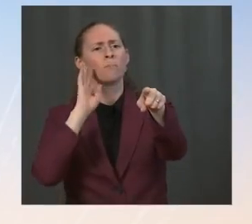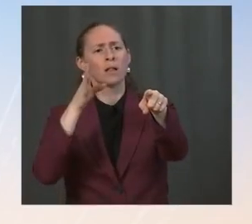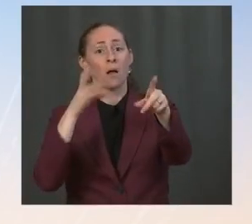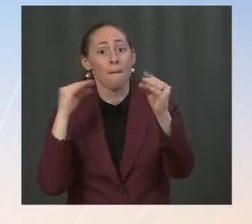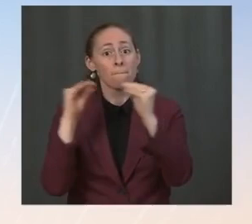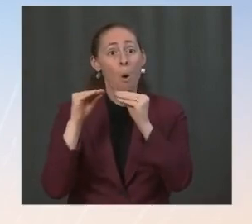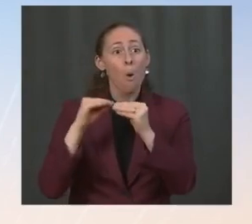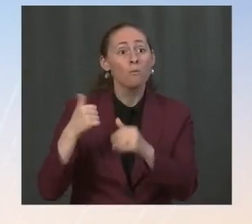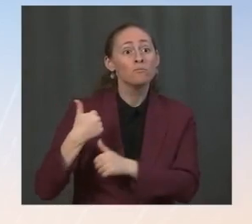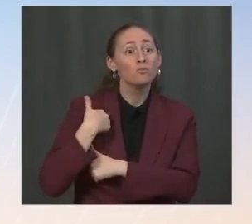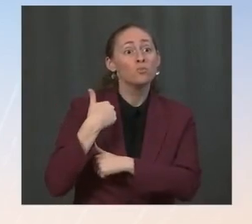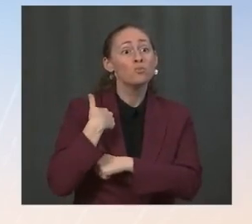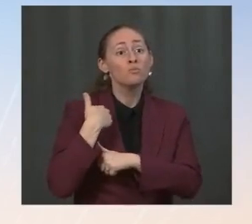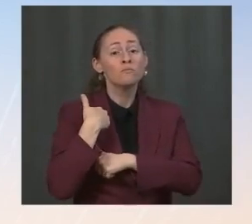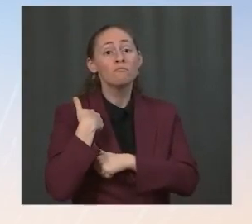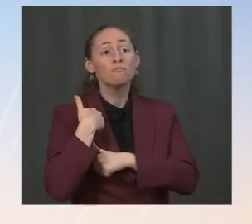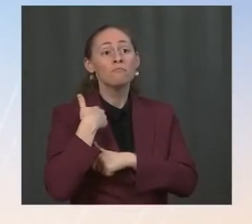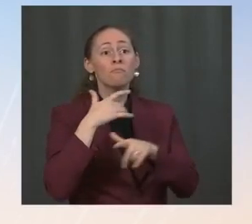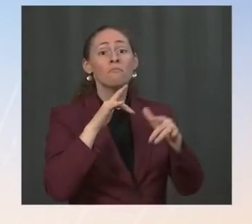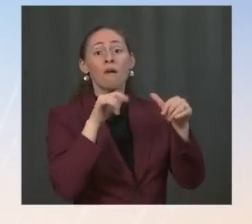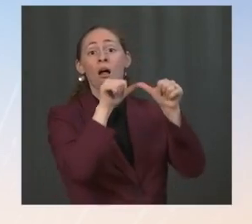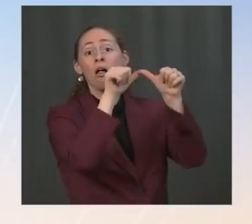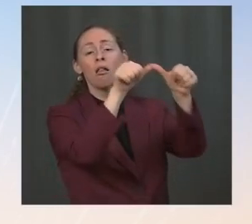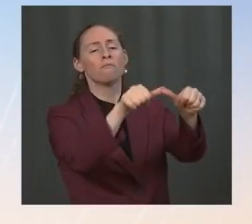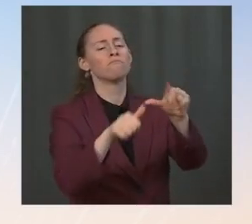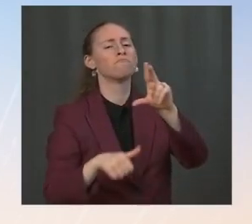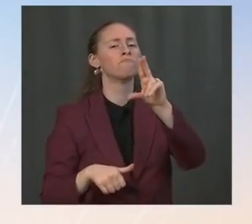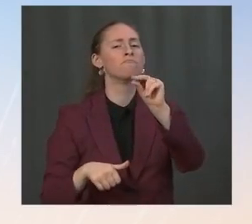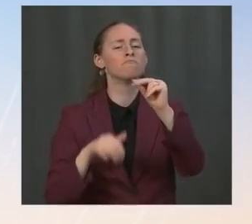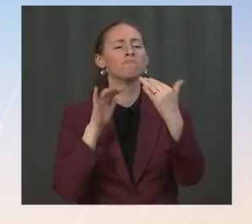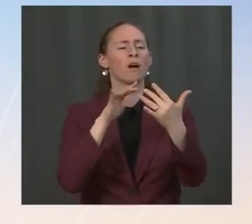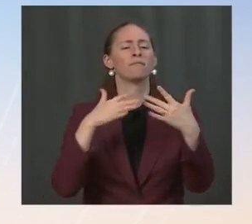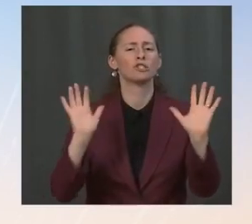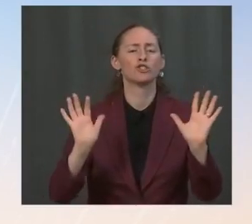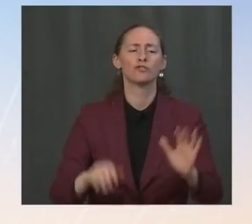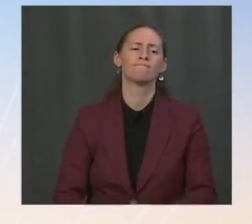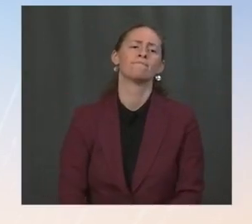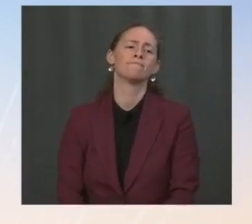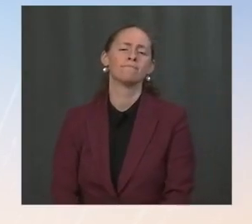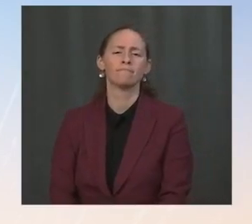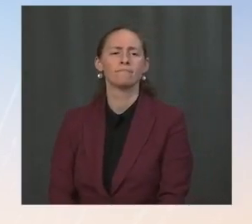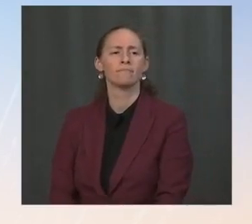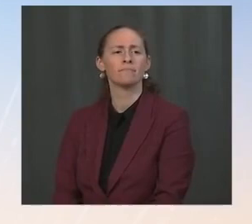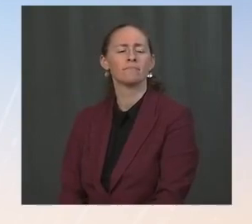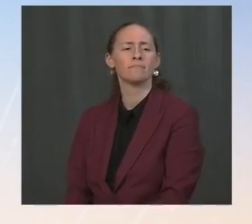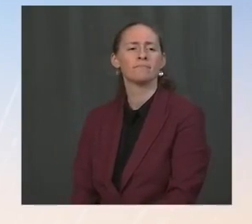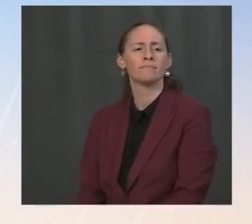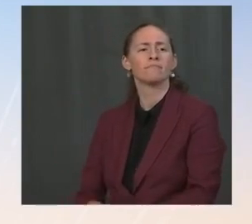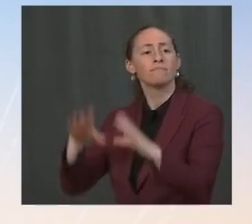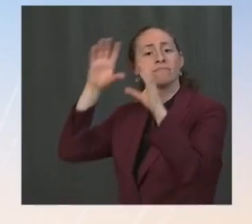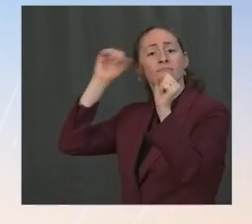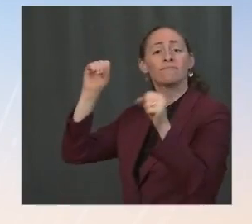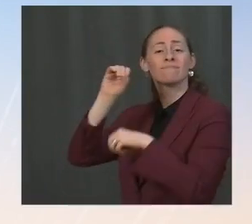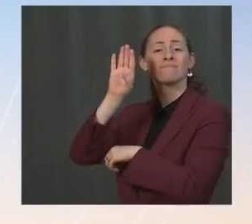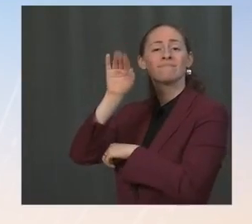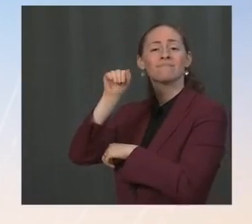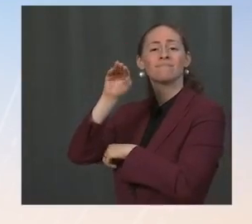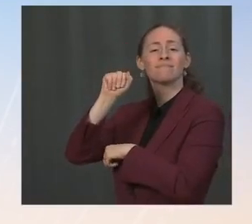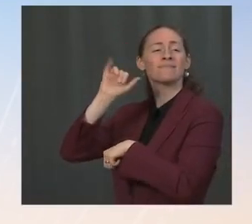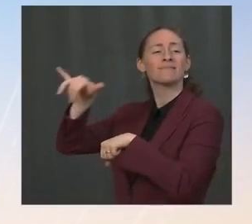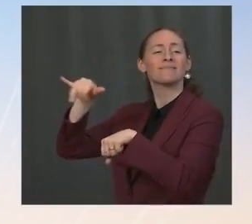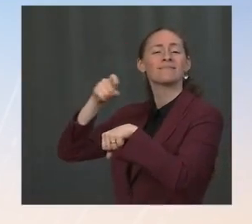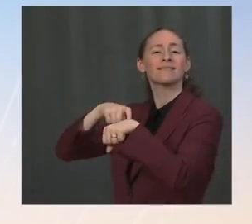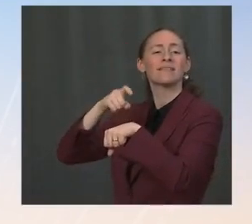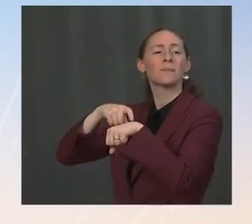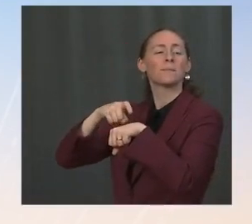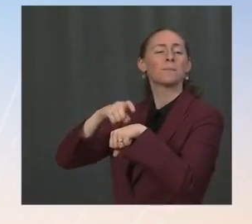of a related question to Josh. When the Obama administration was bringing in Syrian refugees, there was a lot of pushback from